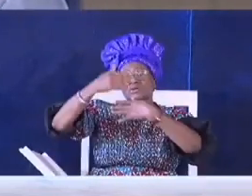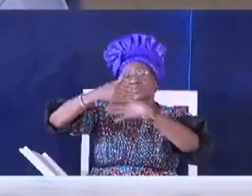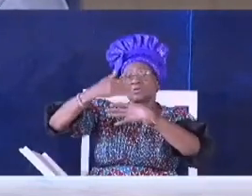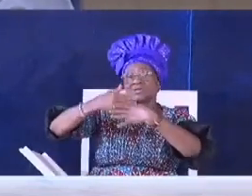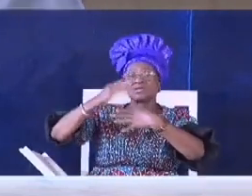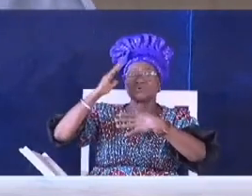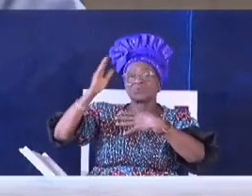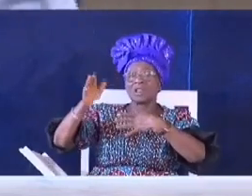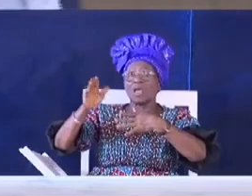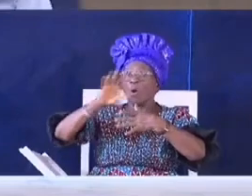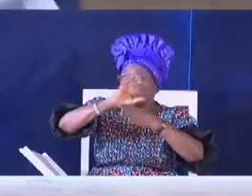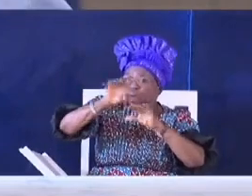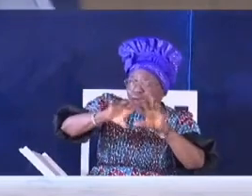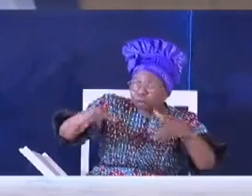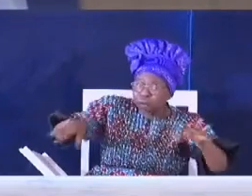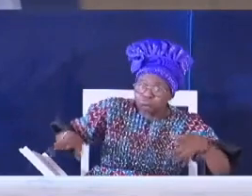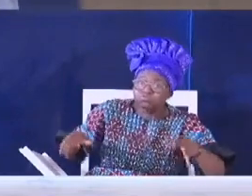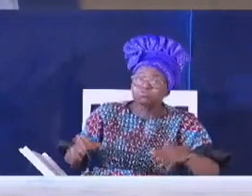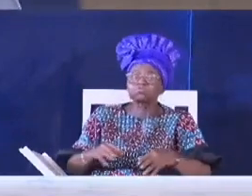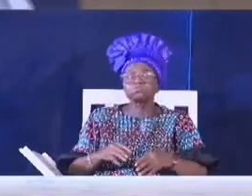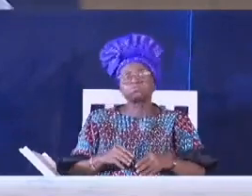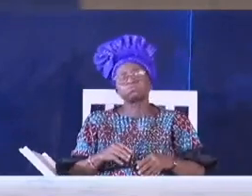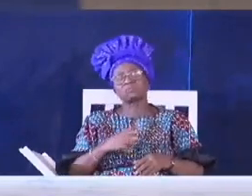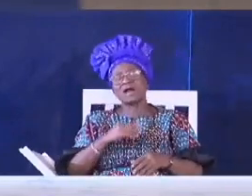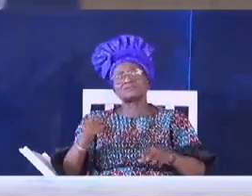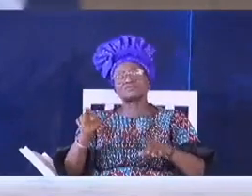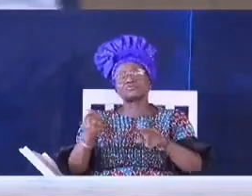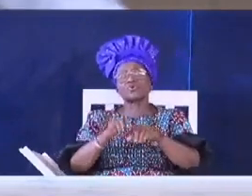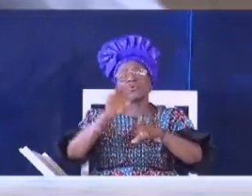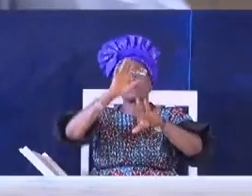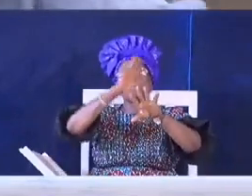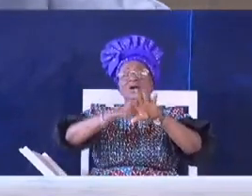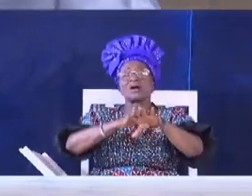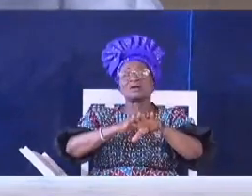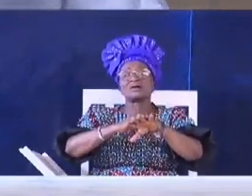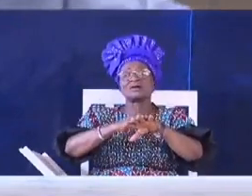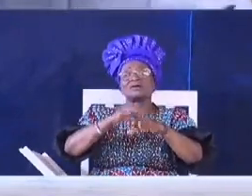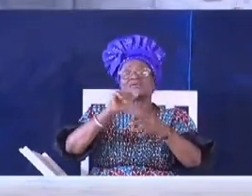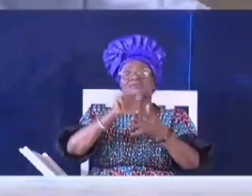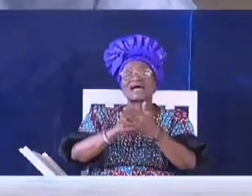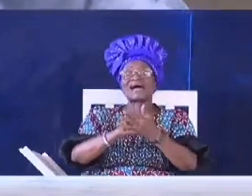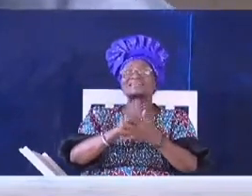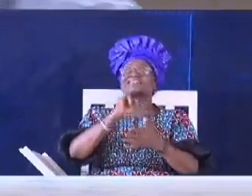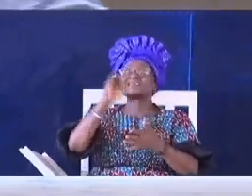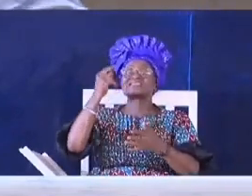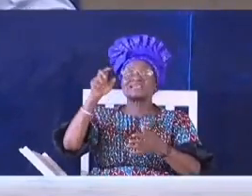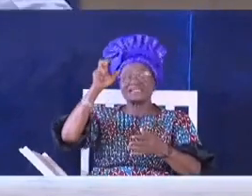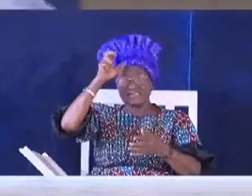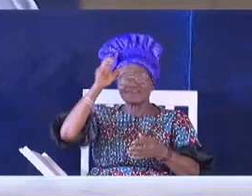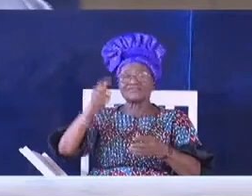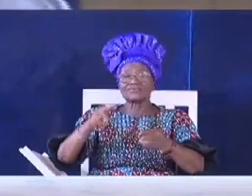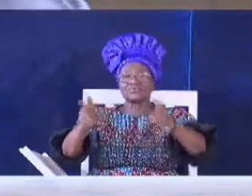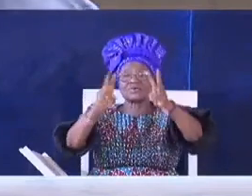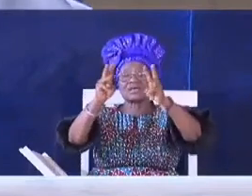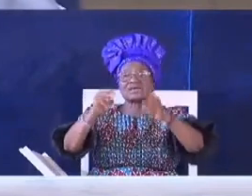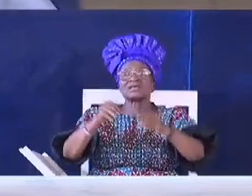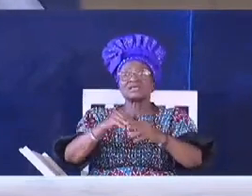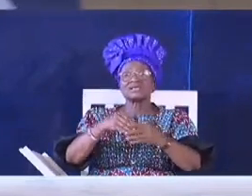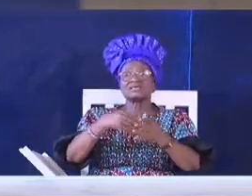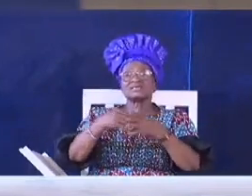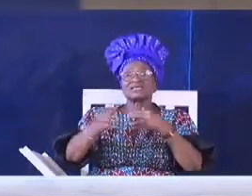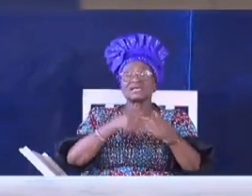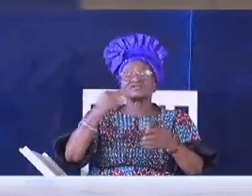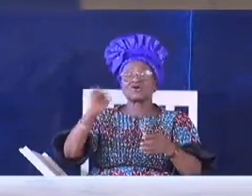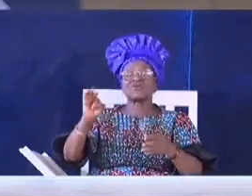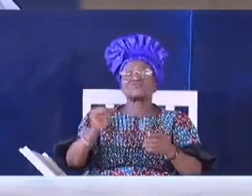will crumble, etc., etc. But that's the devil's way. In the case of the Almighty God, all